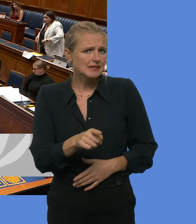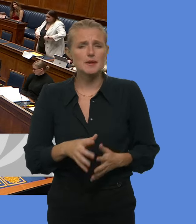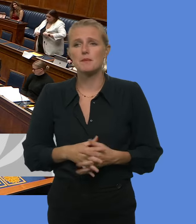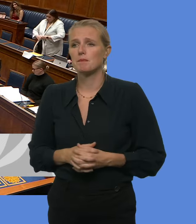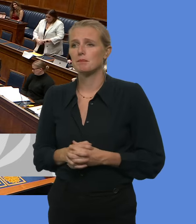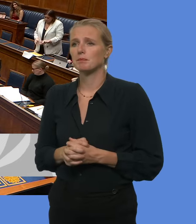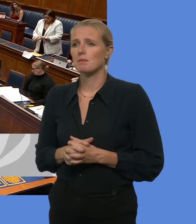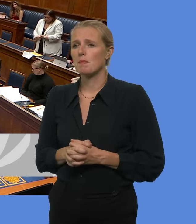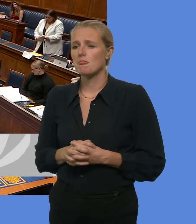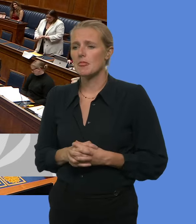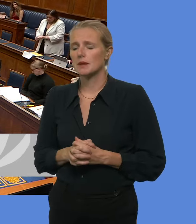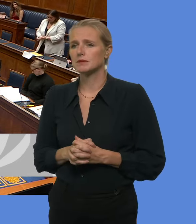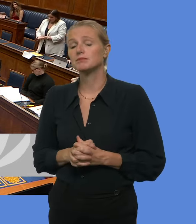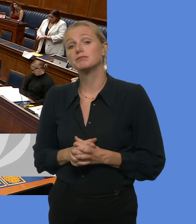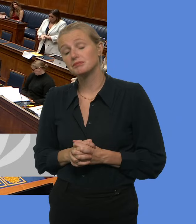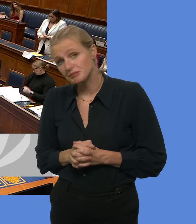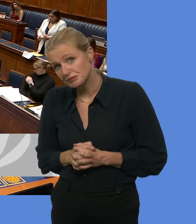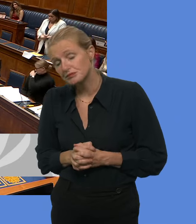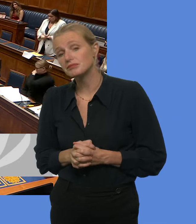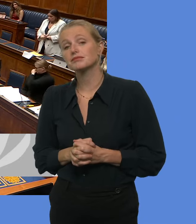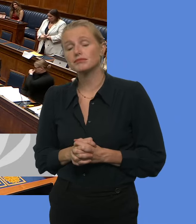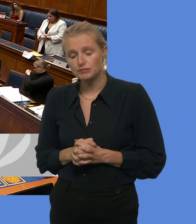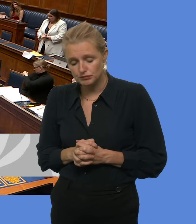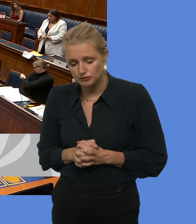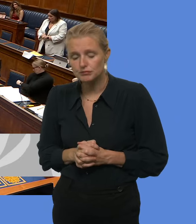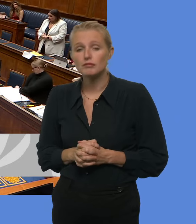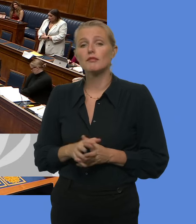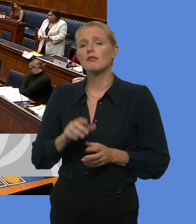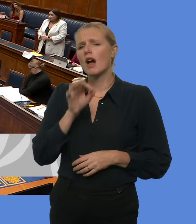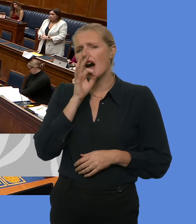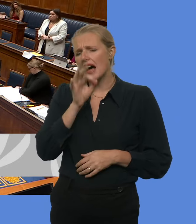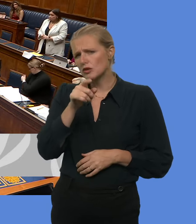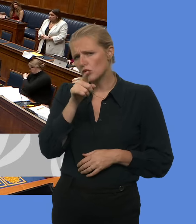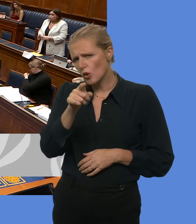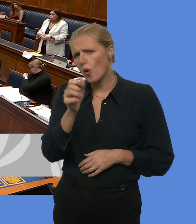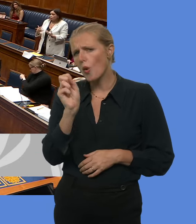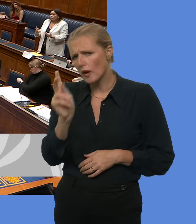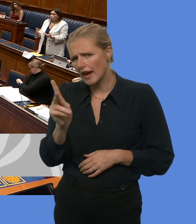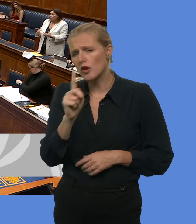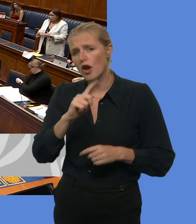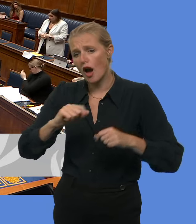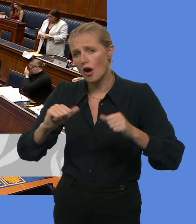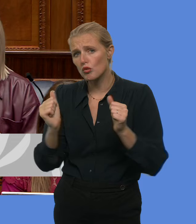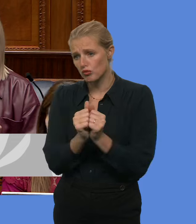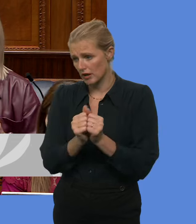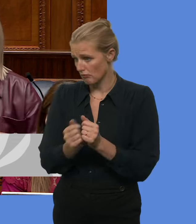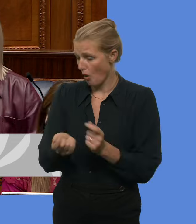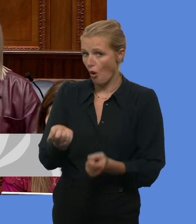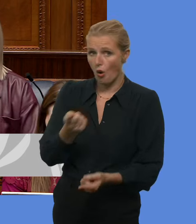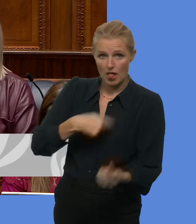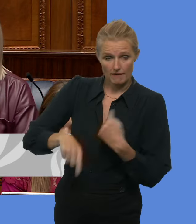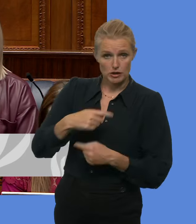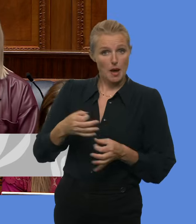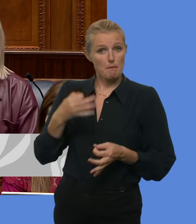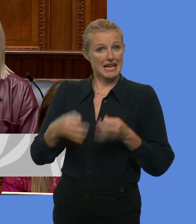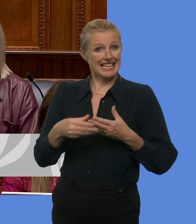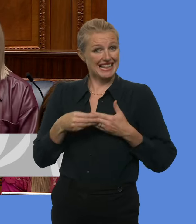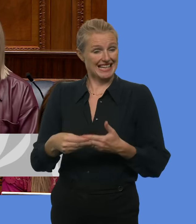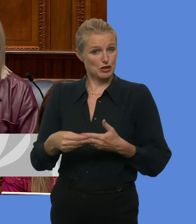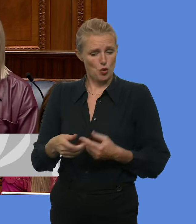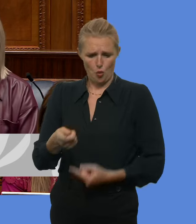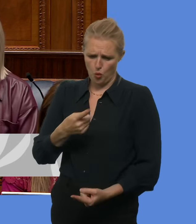Following on from that, I suppose, Deputy First Minister, just do you agree on the importance that there's a duty on all of us as political leaders to